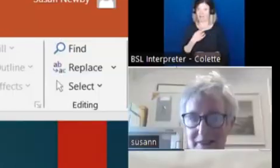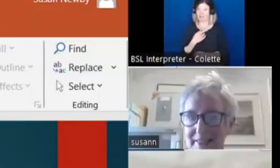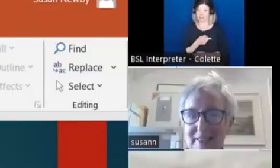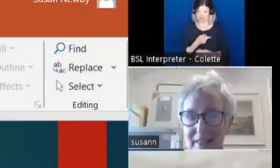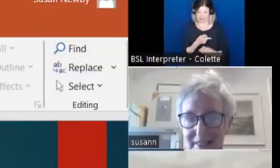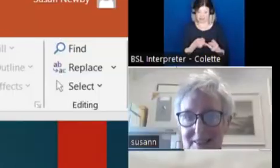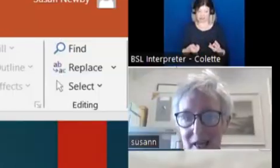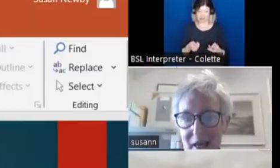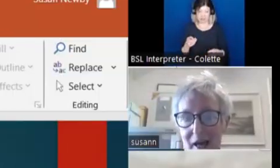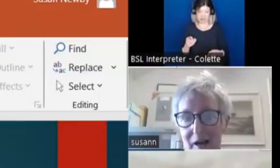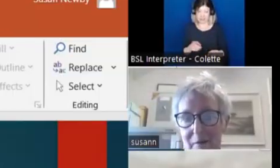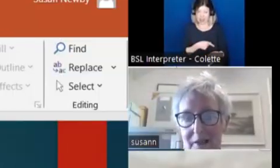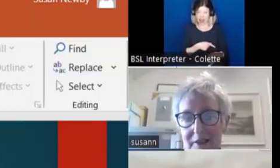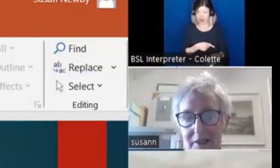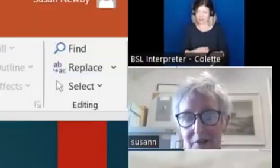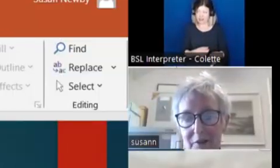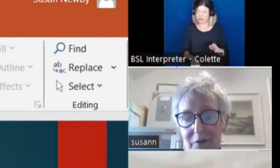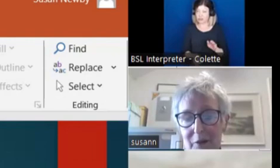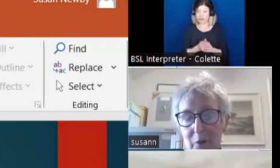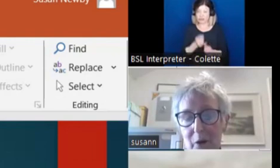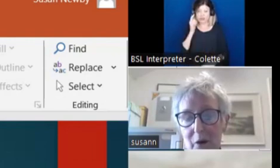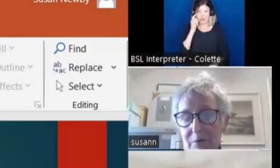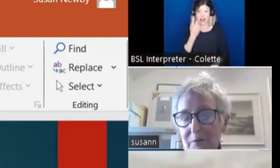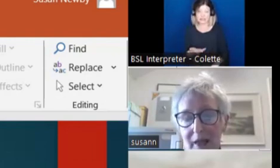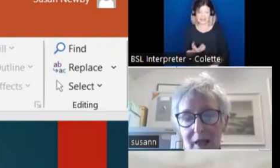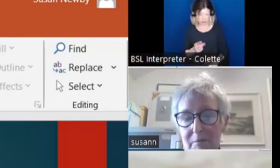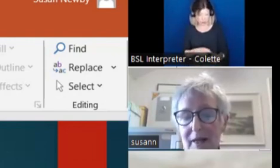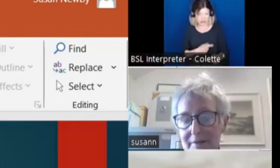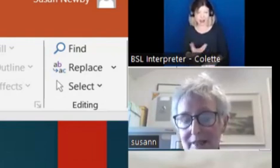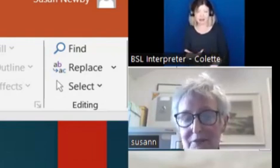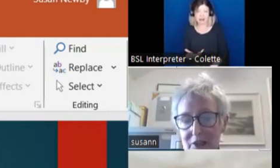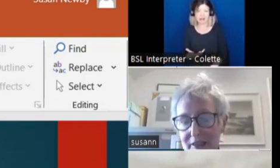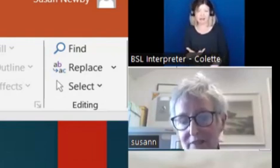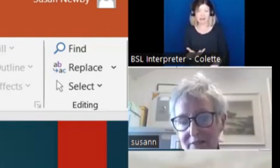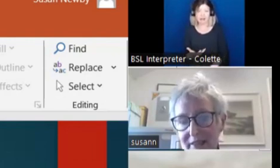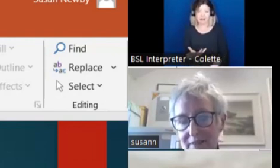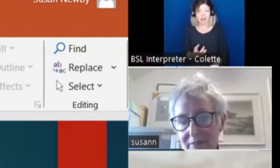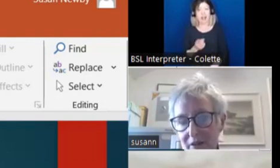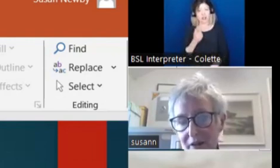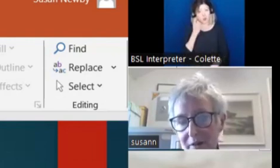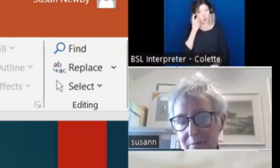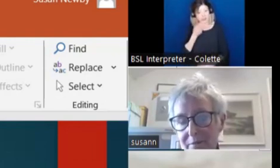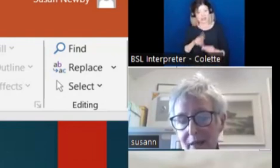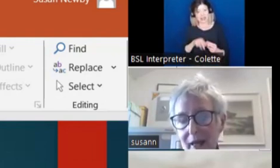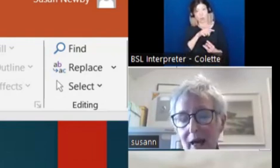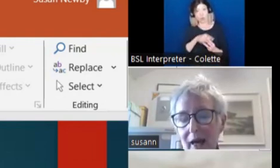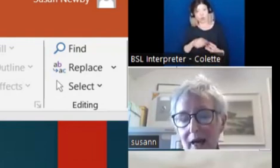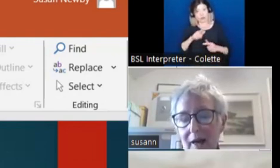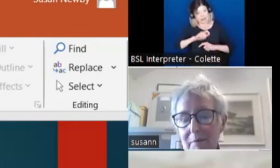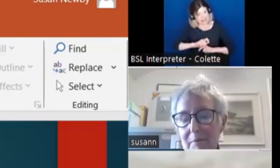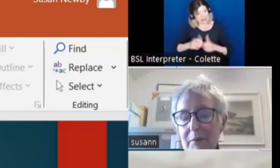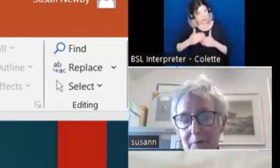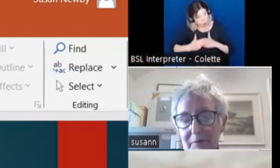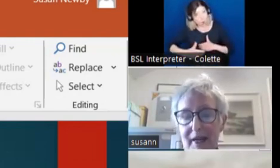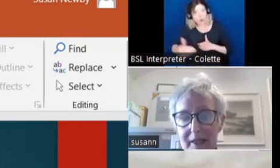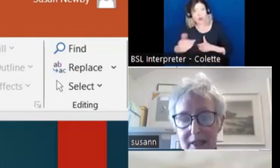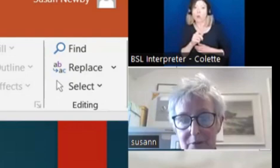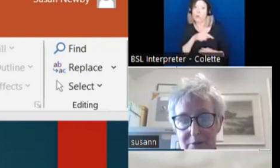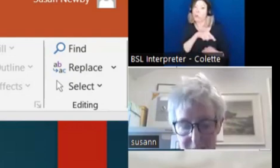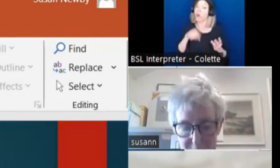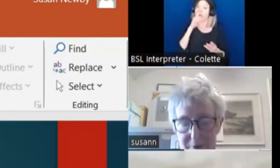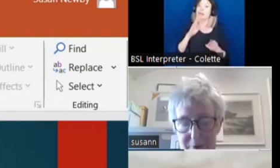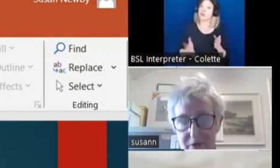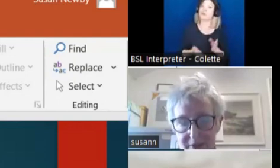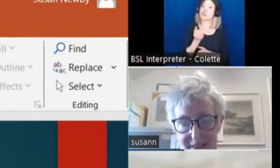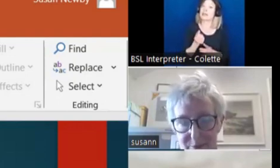they were when they died. And you think, what might they have achieved if they'd lived longer? But there you